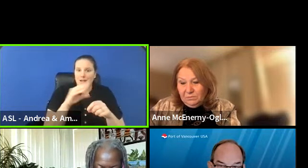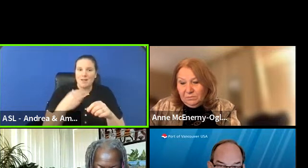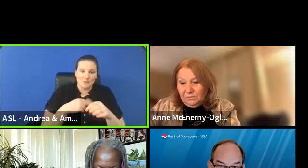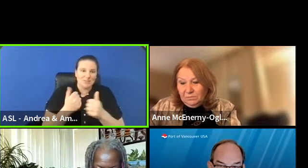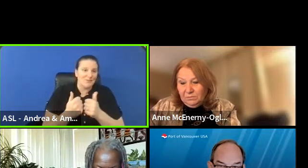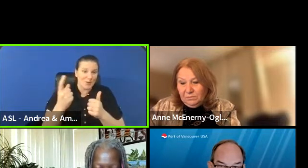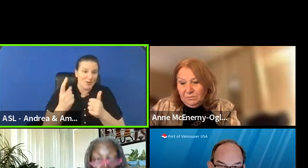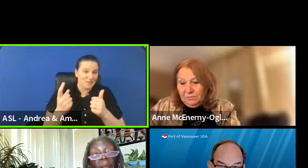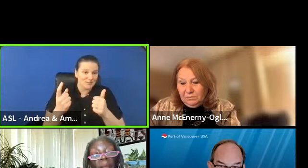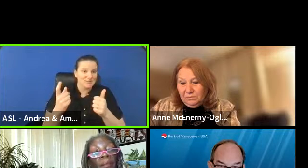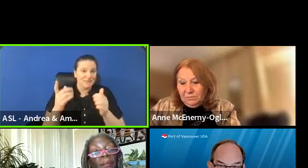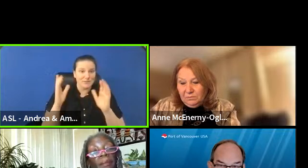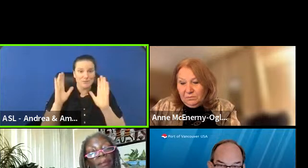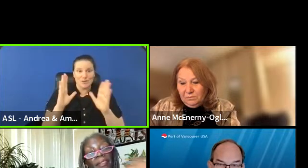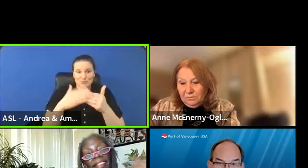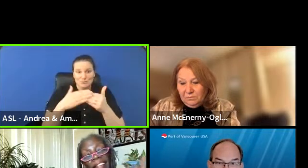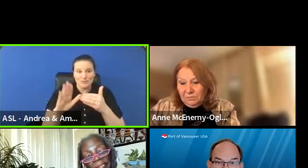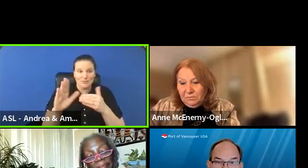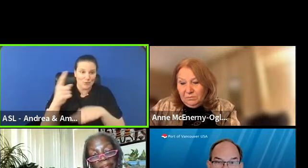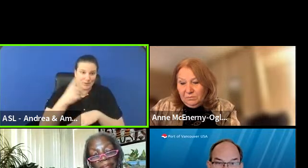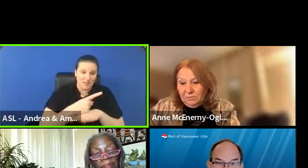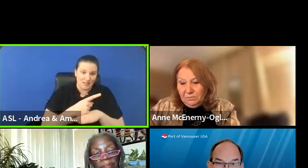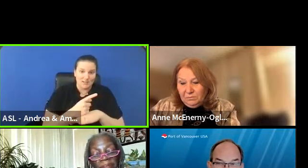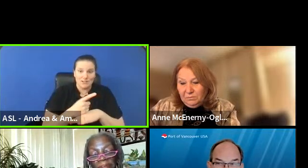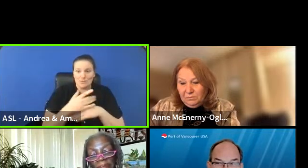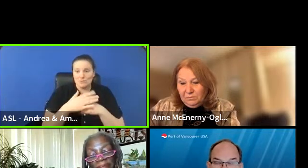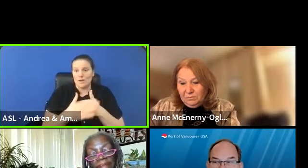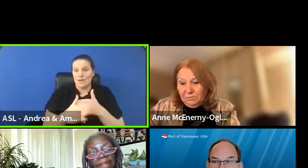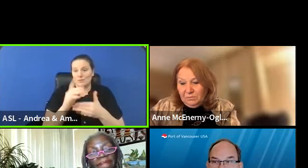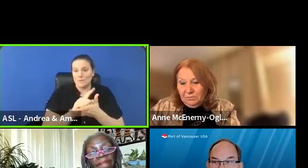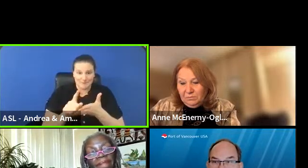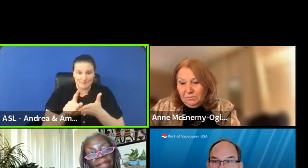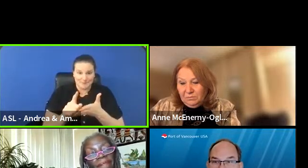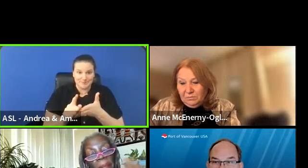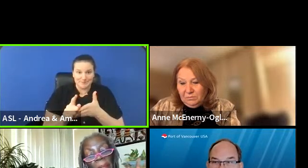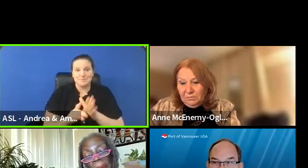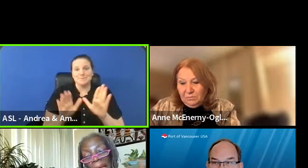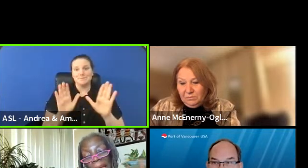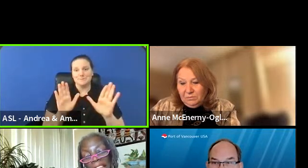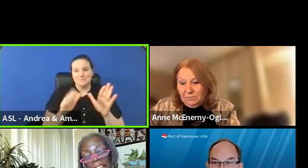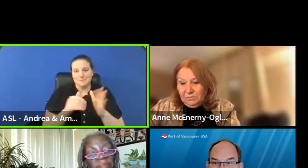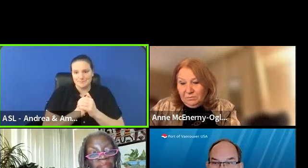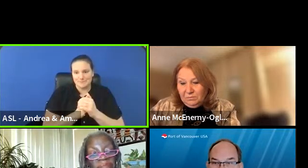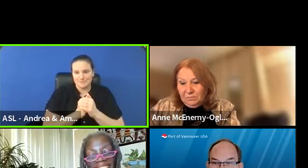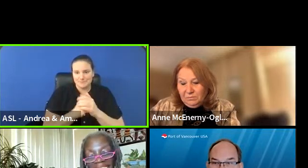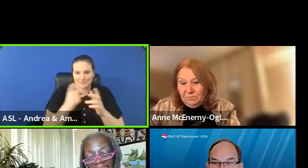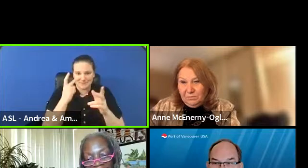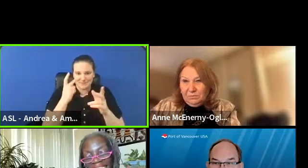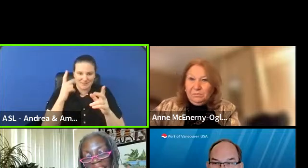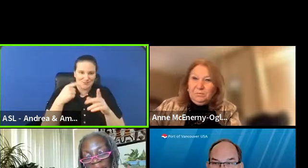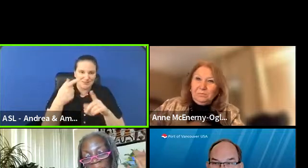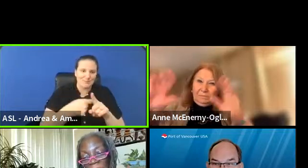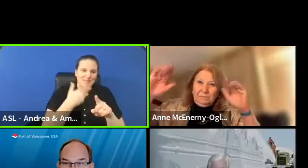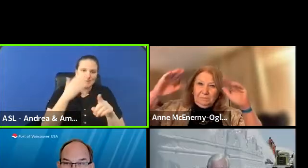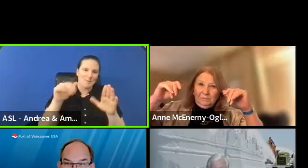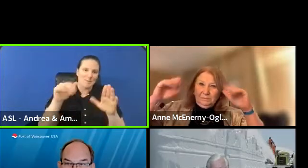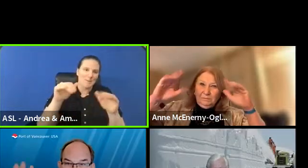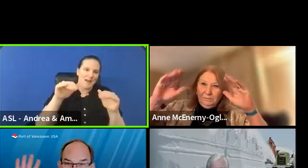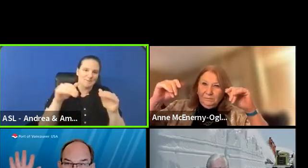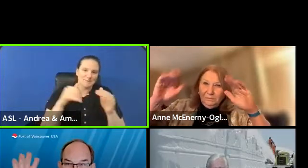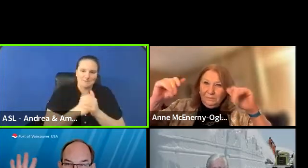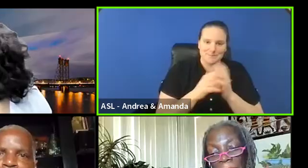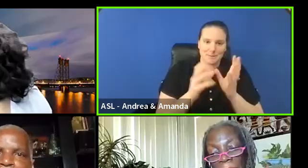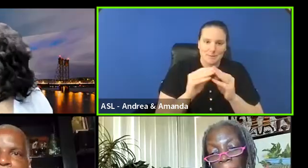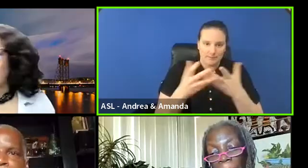to have a great rest of the day and a great rest of the week. So see you all next month. Thank you so much. Meeting